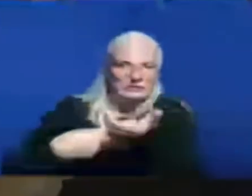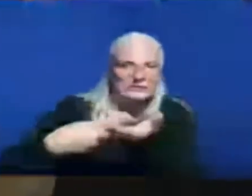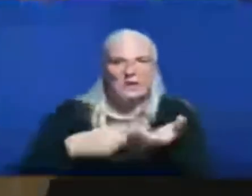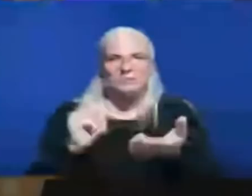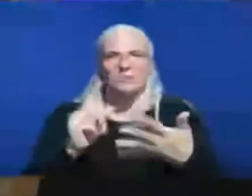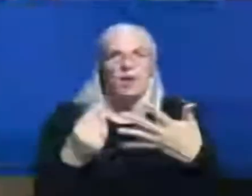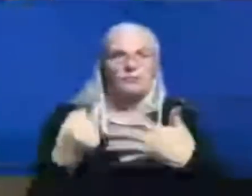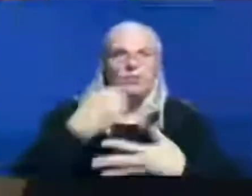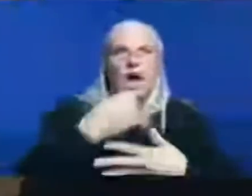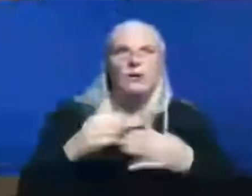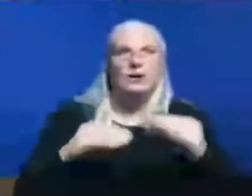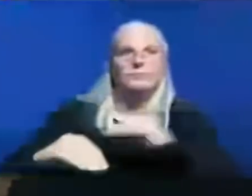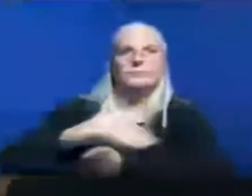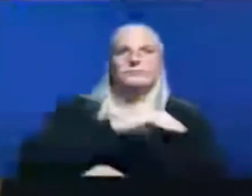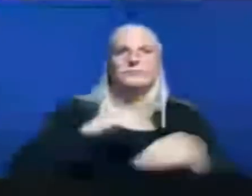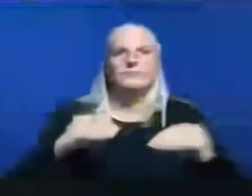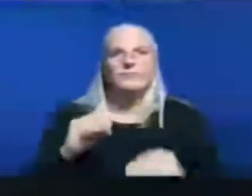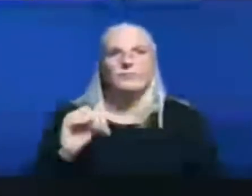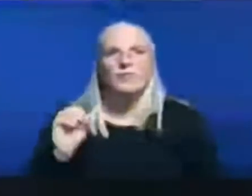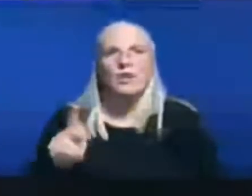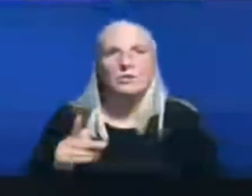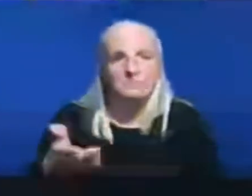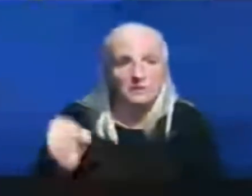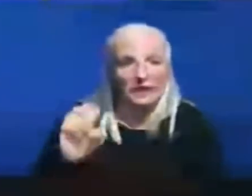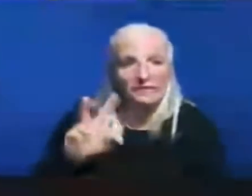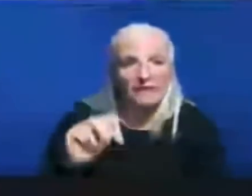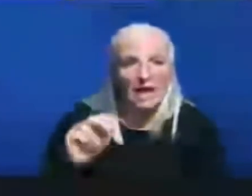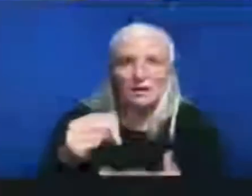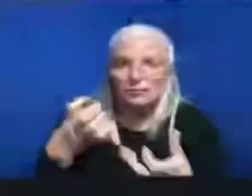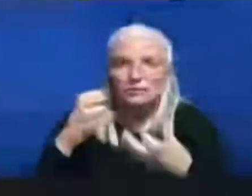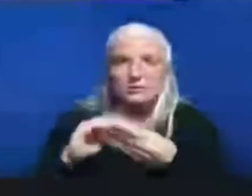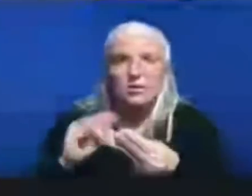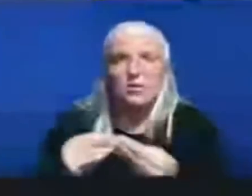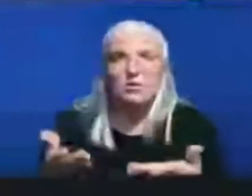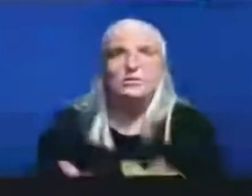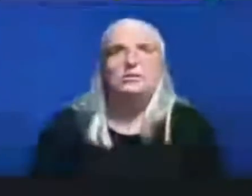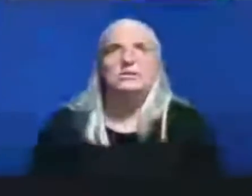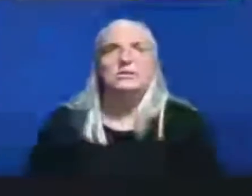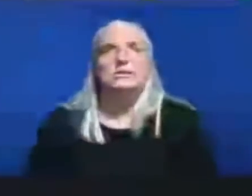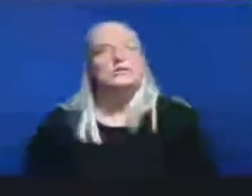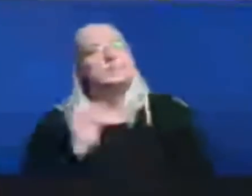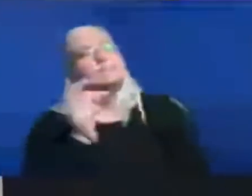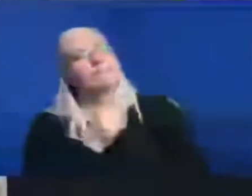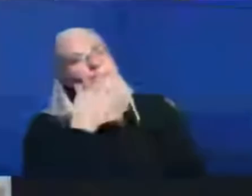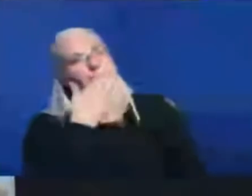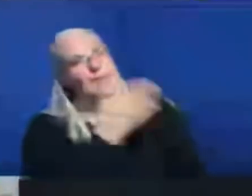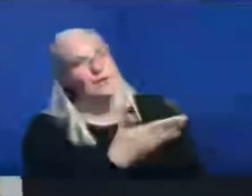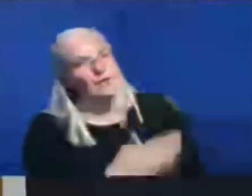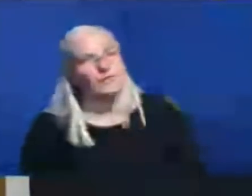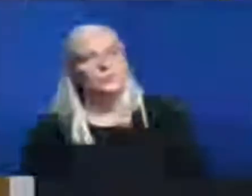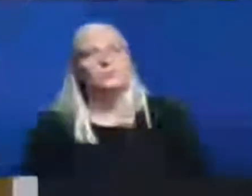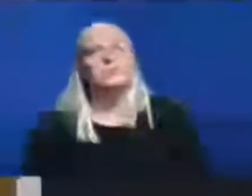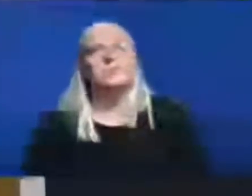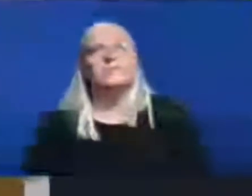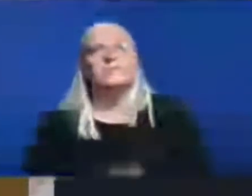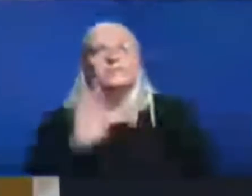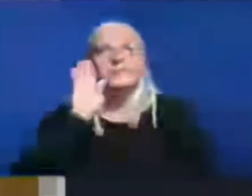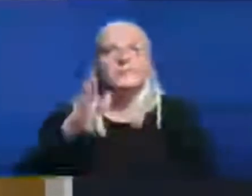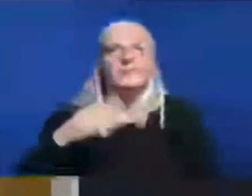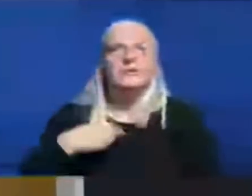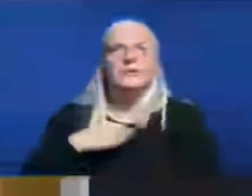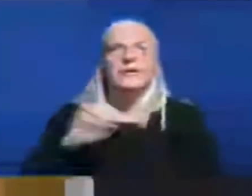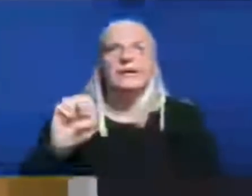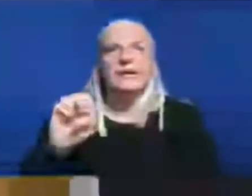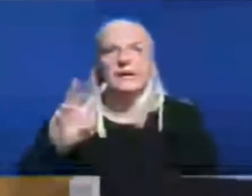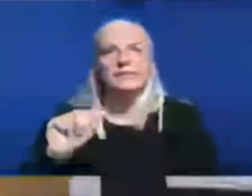Okay, Evan, you got anything? Thank you, Jerry. Good evening, everybody. My name is Evan Squam. I'm the Incident Commander for Great Basin Team 1. So in